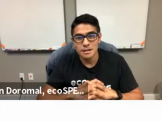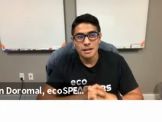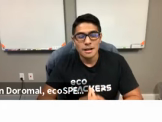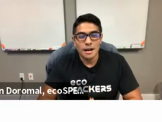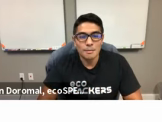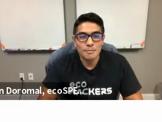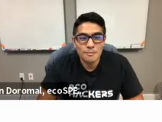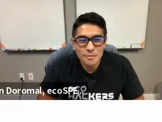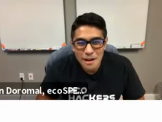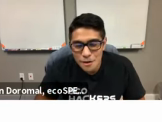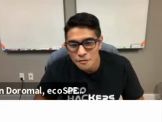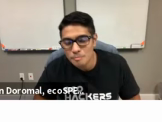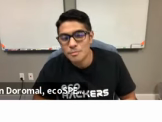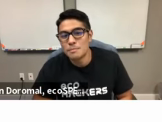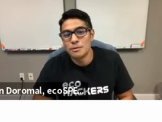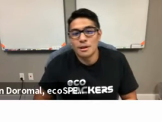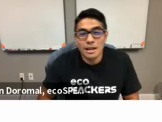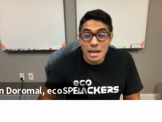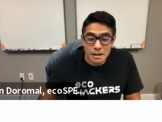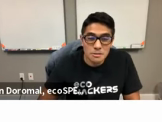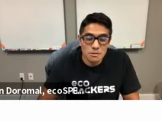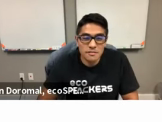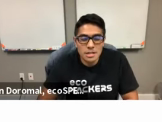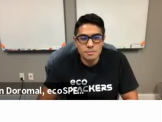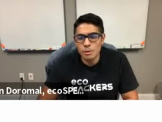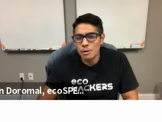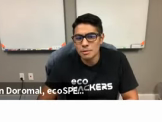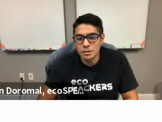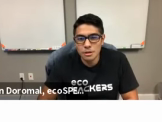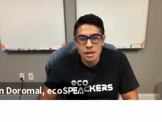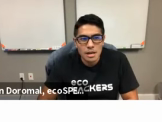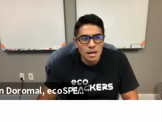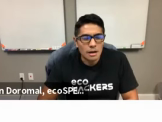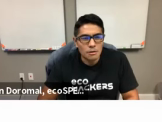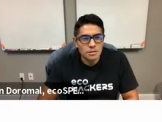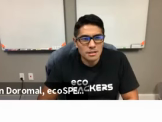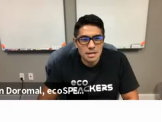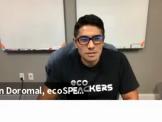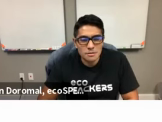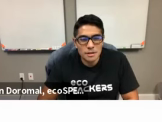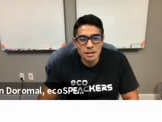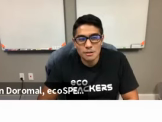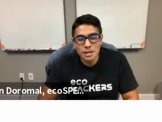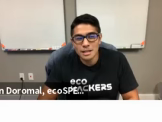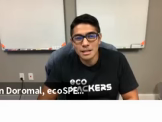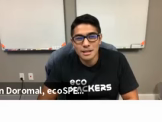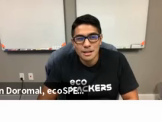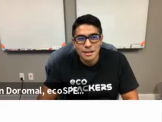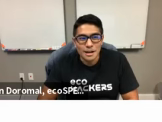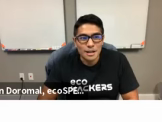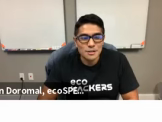NASA. Not very few people get an exclusive license, but we were able to do it. And I would always like to say too that you don't